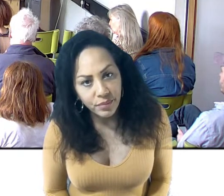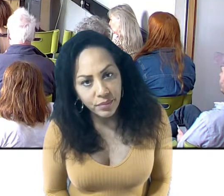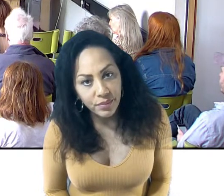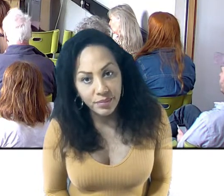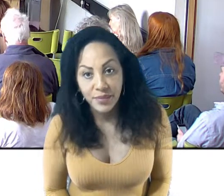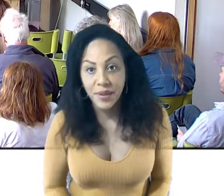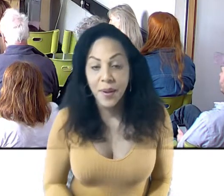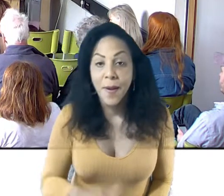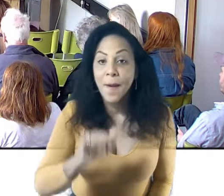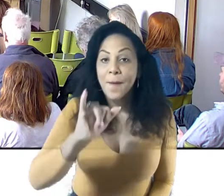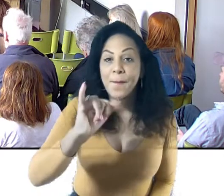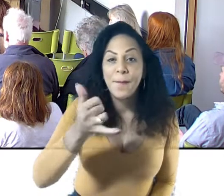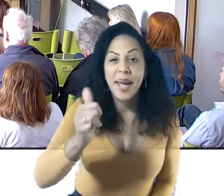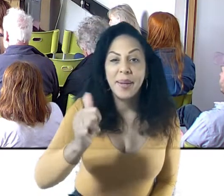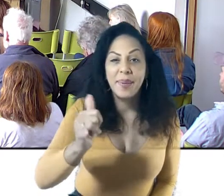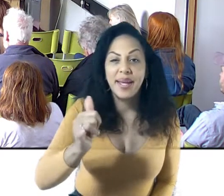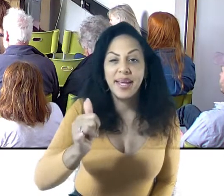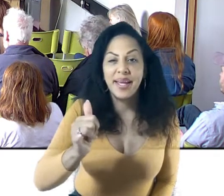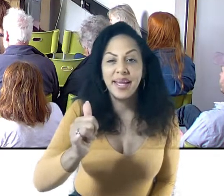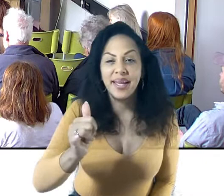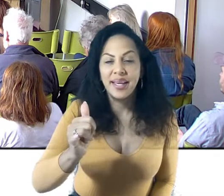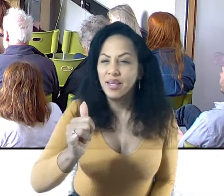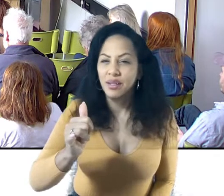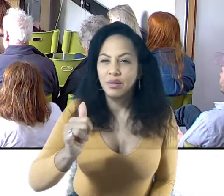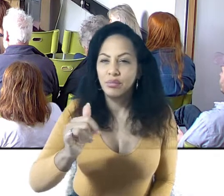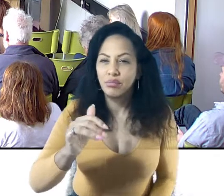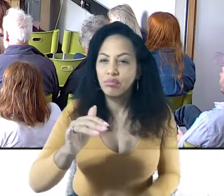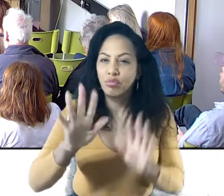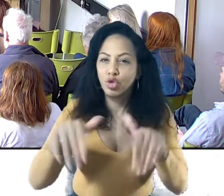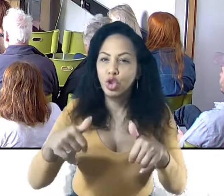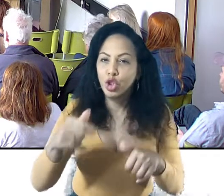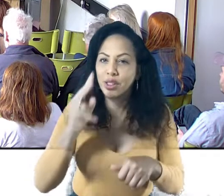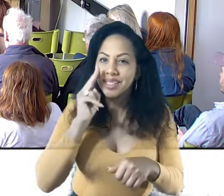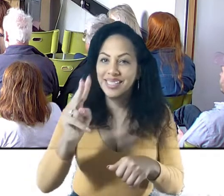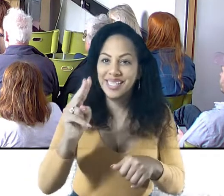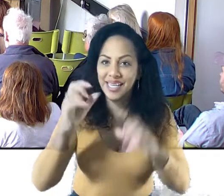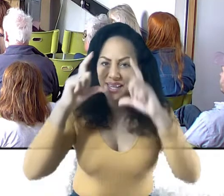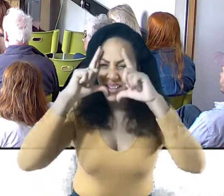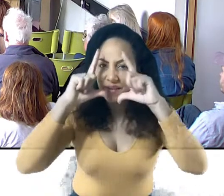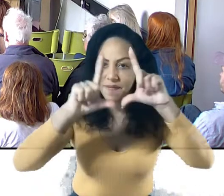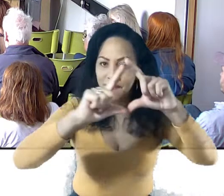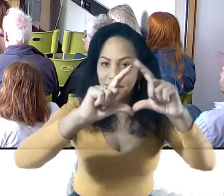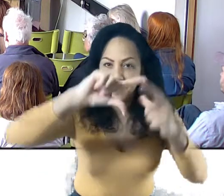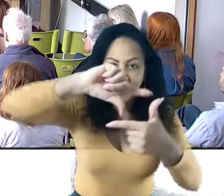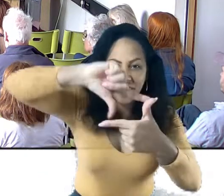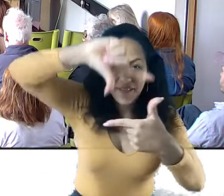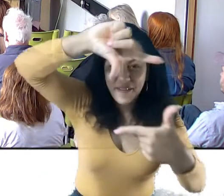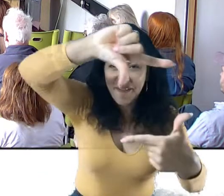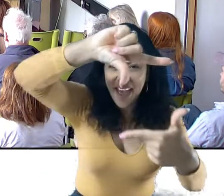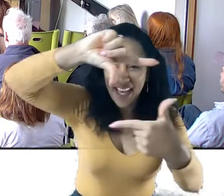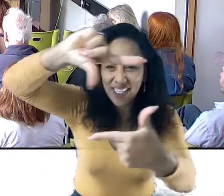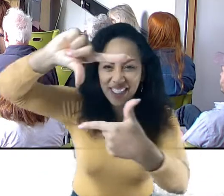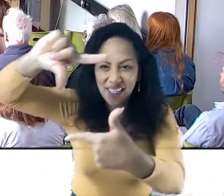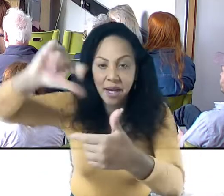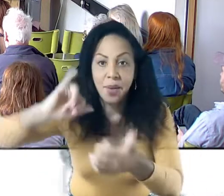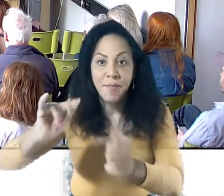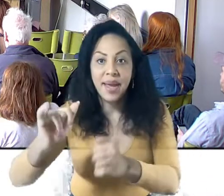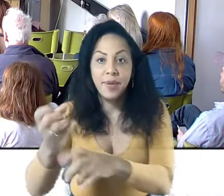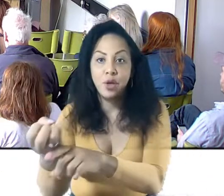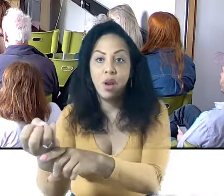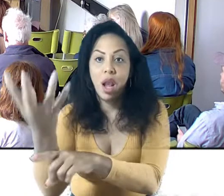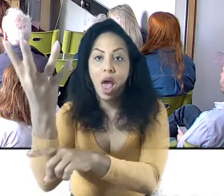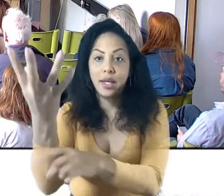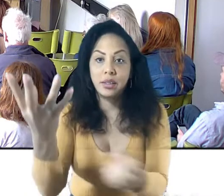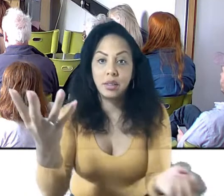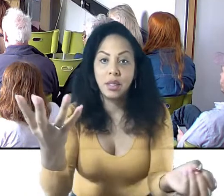map rather than seeing the face on that location. Yeah. Because that could be more giving the understanding of all these